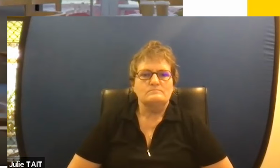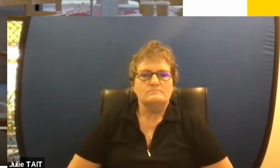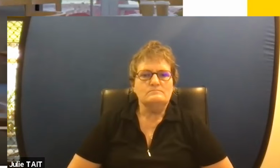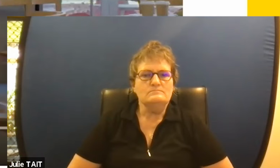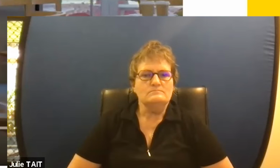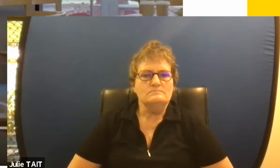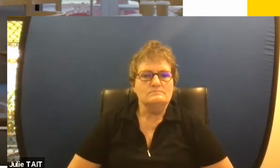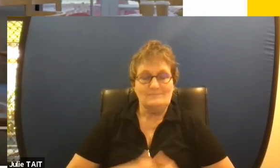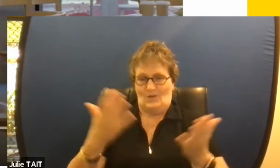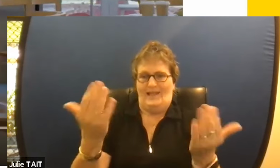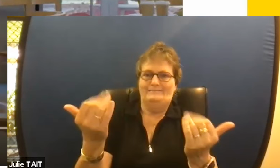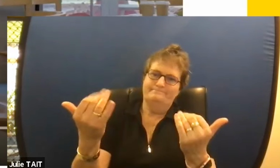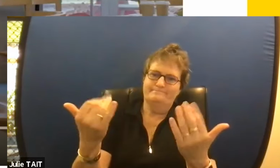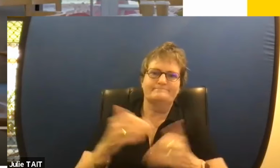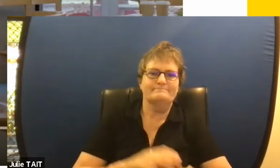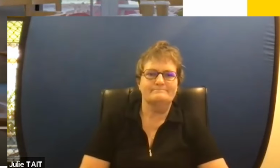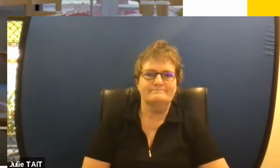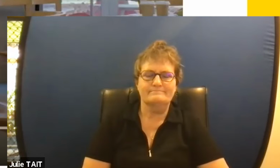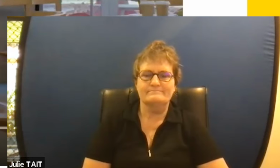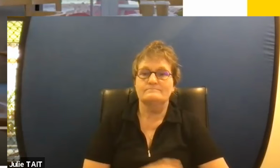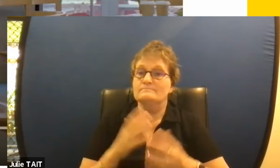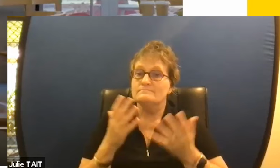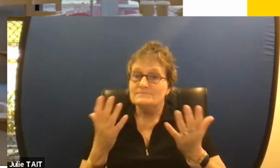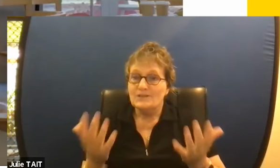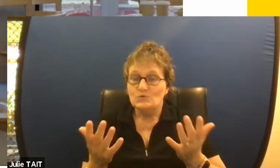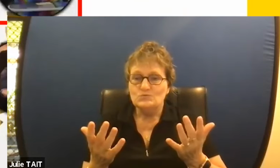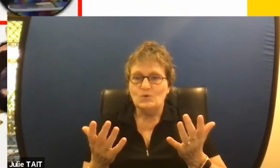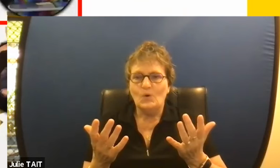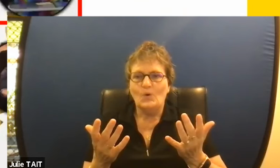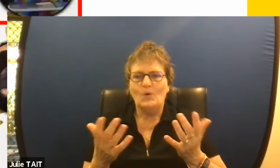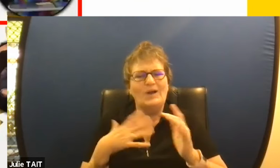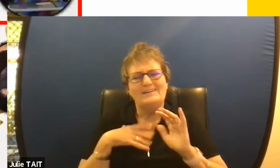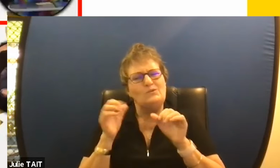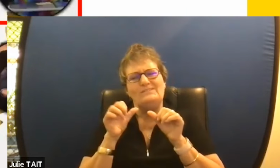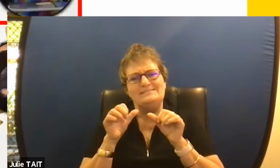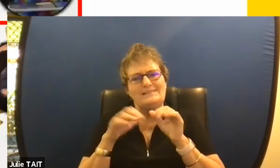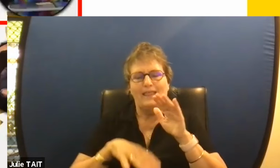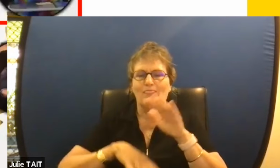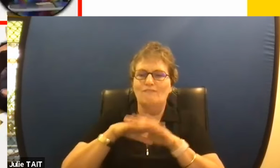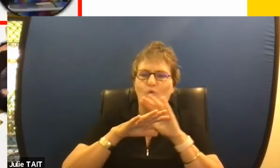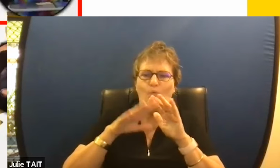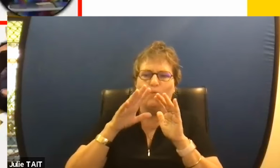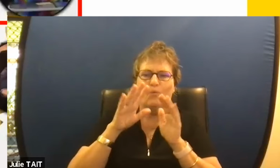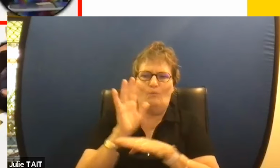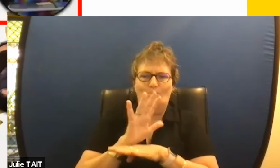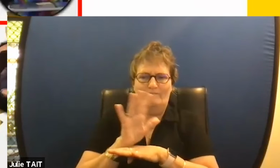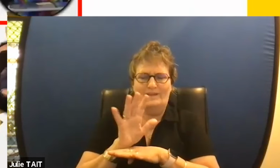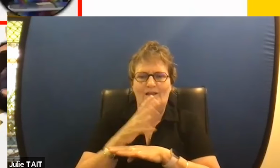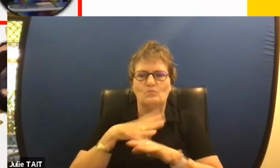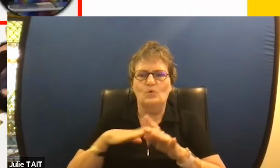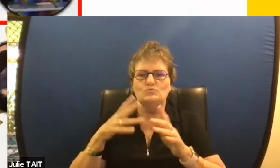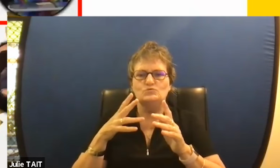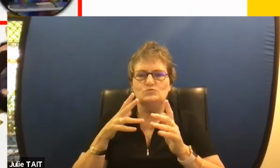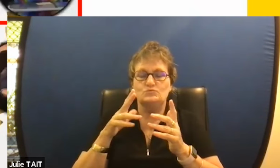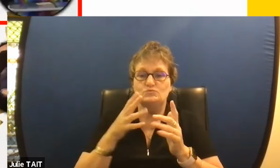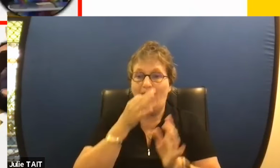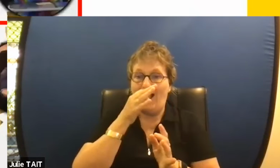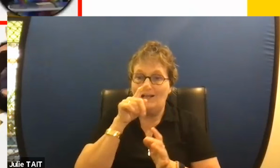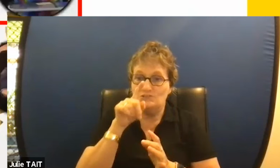Right here, here you go. Okay, so I don't want to show you the full thing because I'm going to invite you